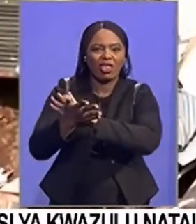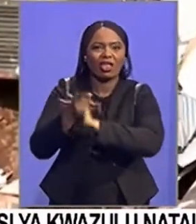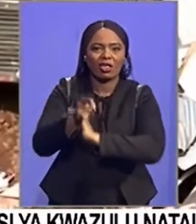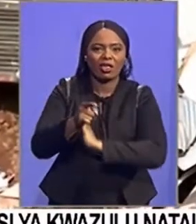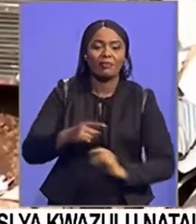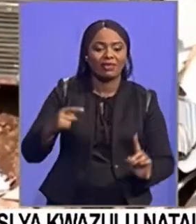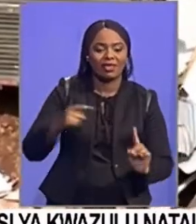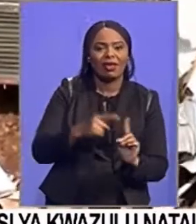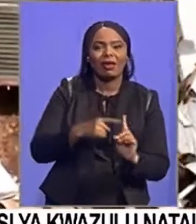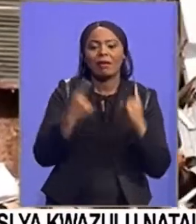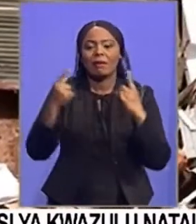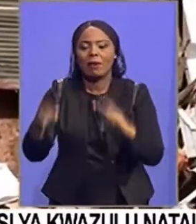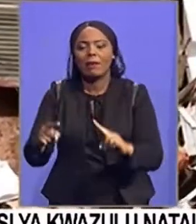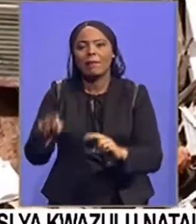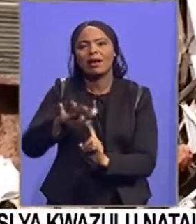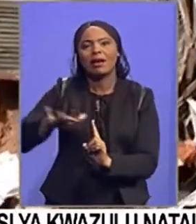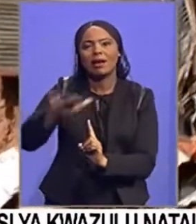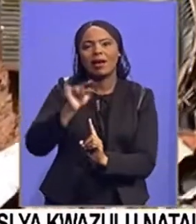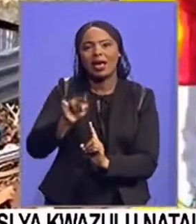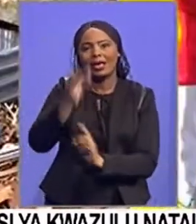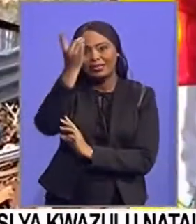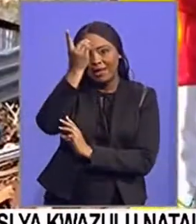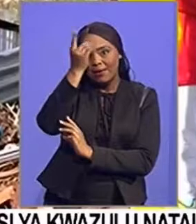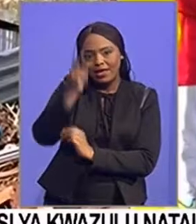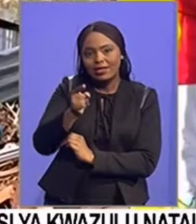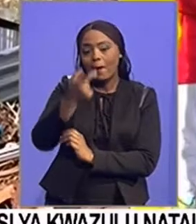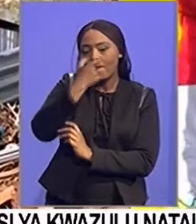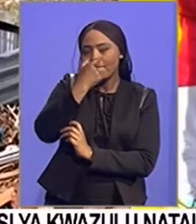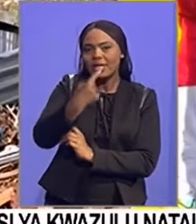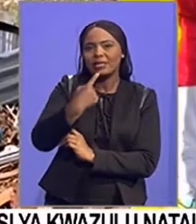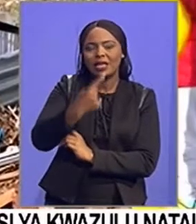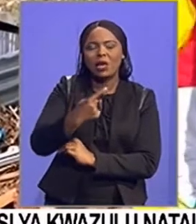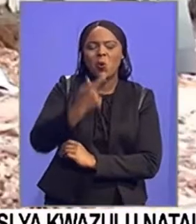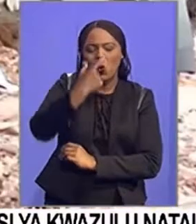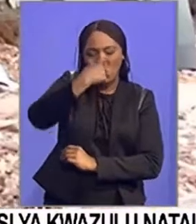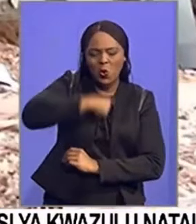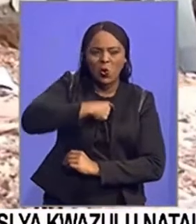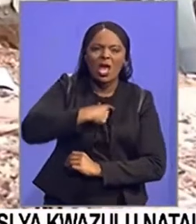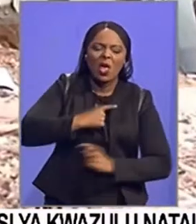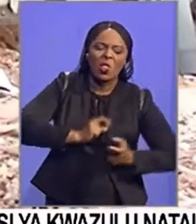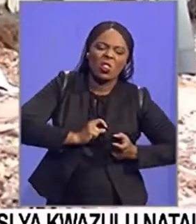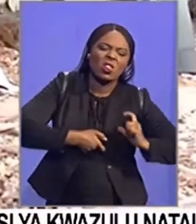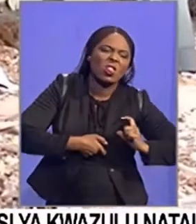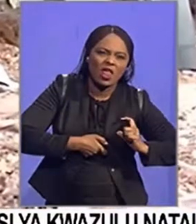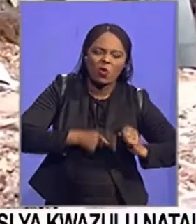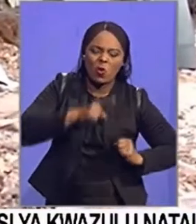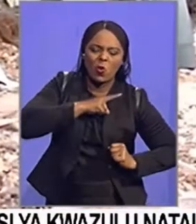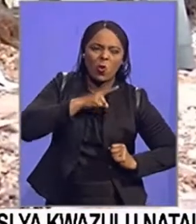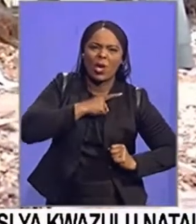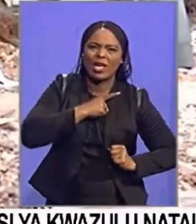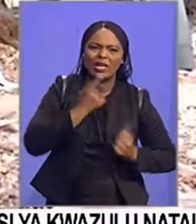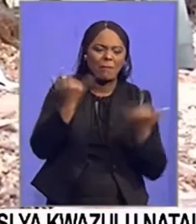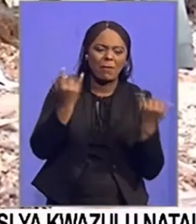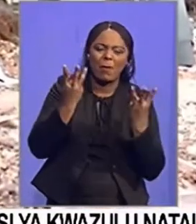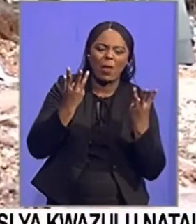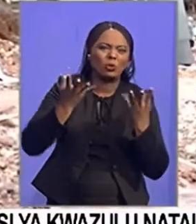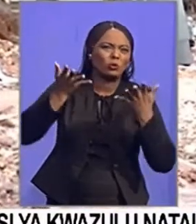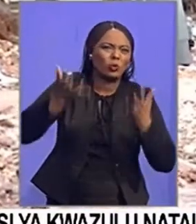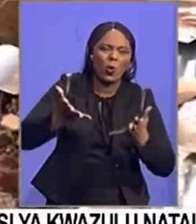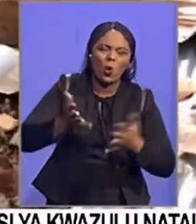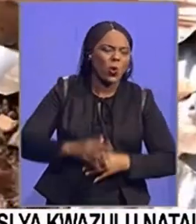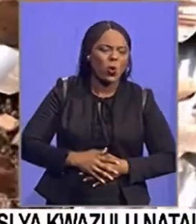Durban, Mopresidente Ramaphosa o boletse hore o utlwiswa bohloko ke ho bona se etsahalletseng baahi, mme a tshepisa